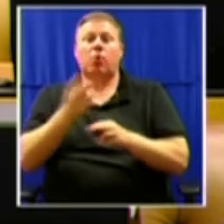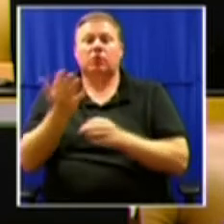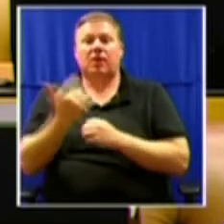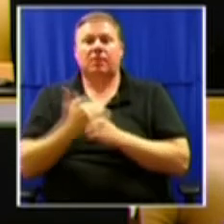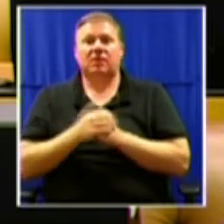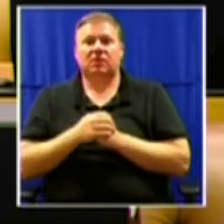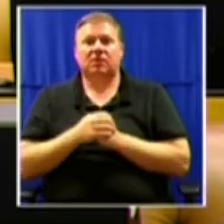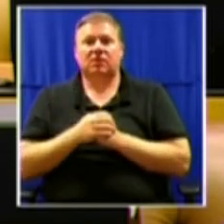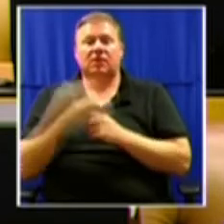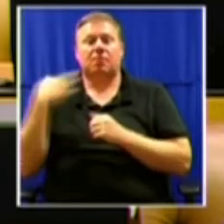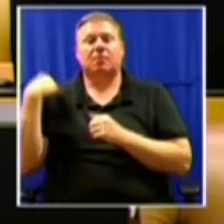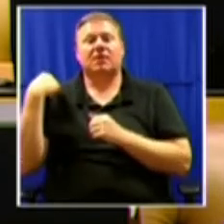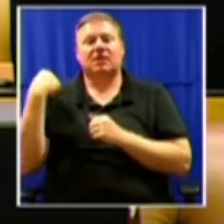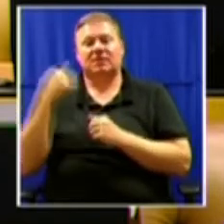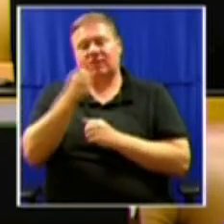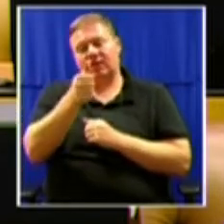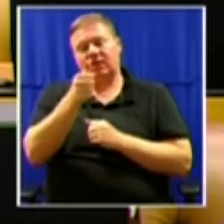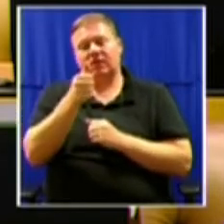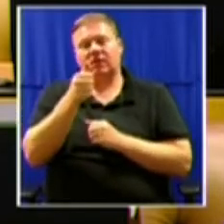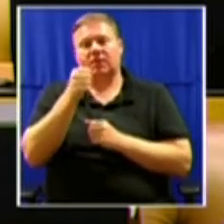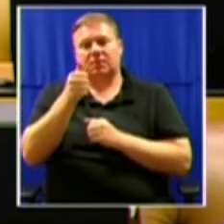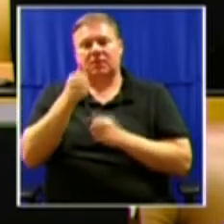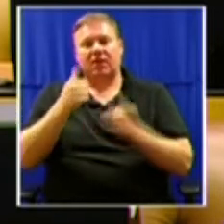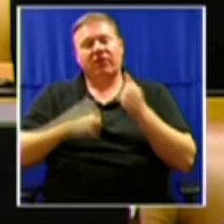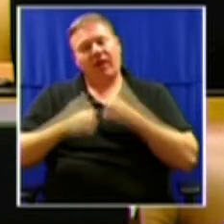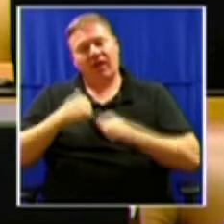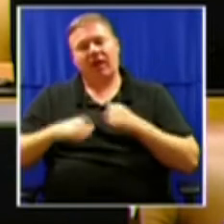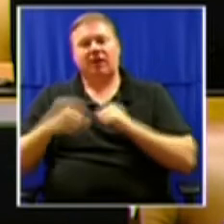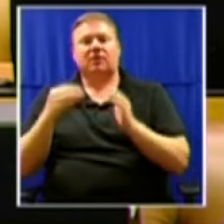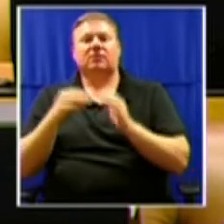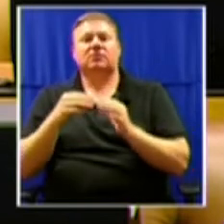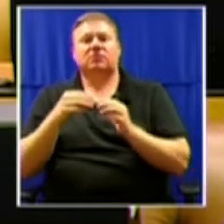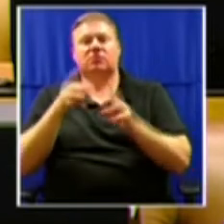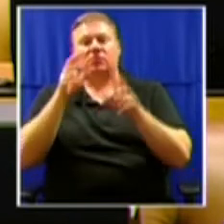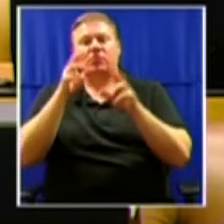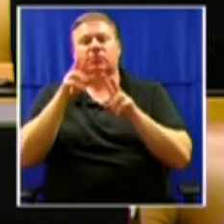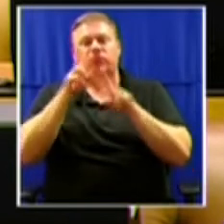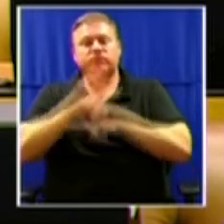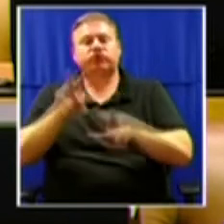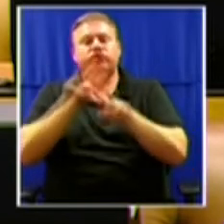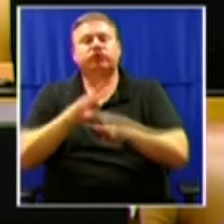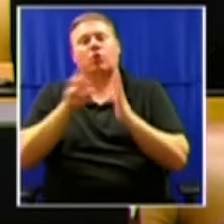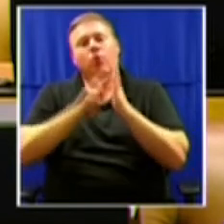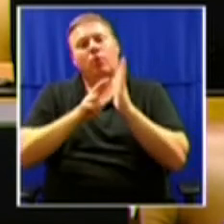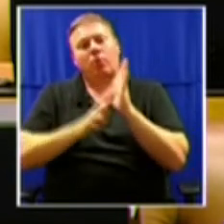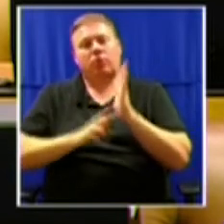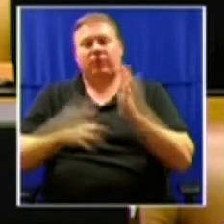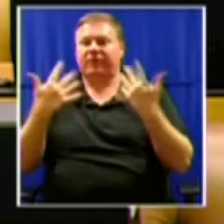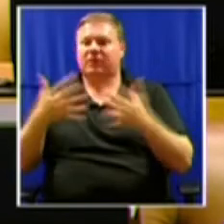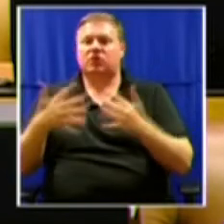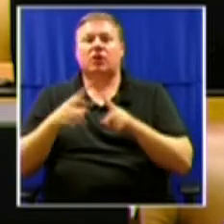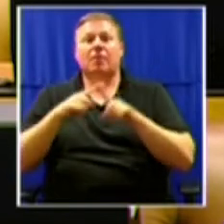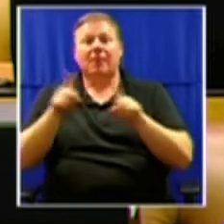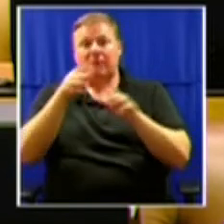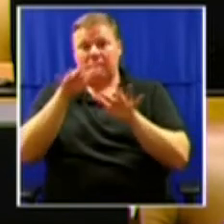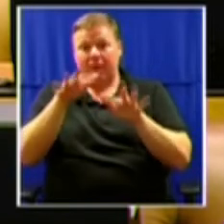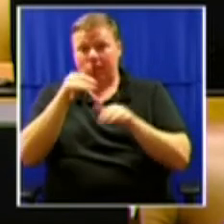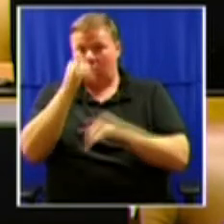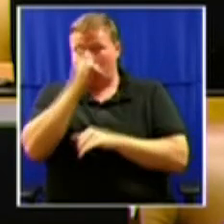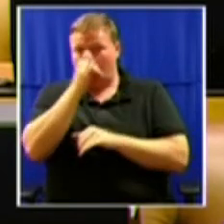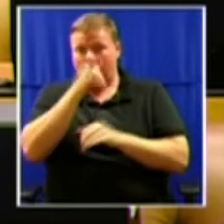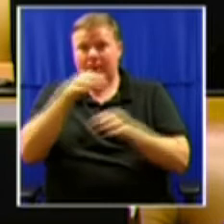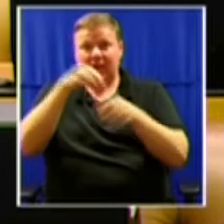the minister will have to act on the report as suggested by the ombudsperson, but those that commit crime within the